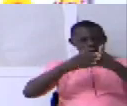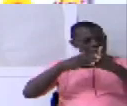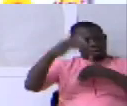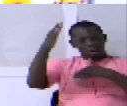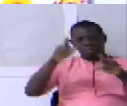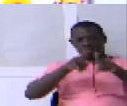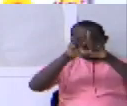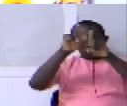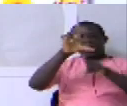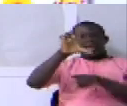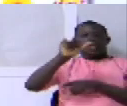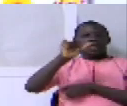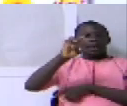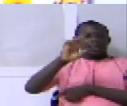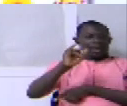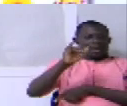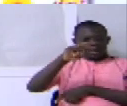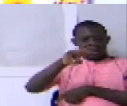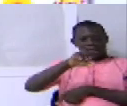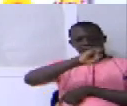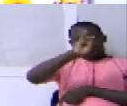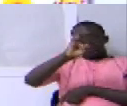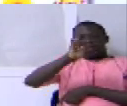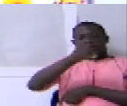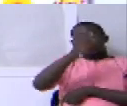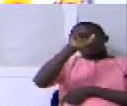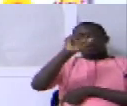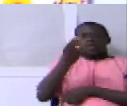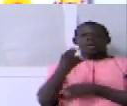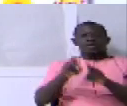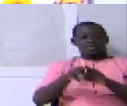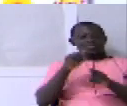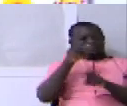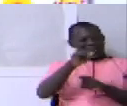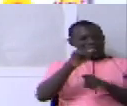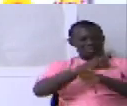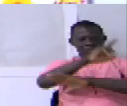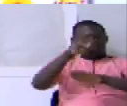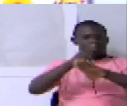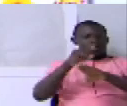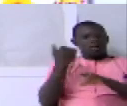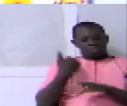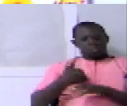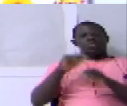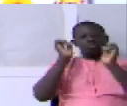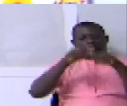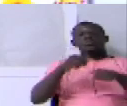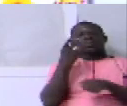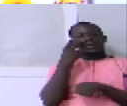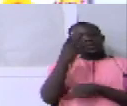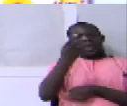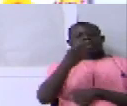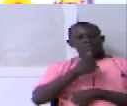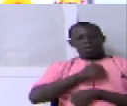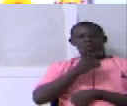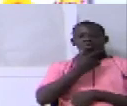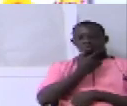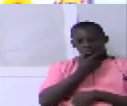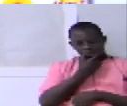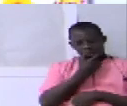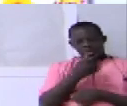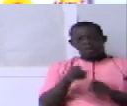kontine la diamola nil Lamin Jah. At that moment people will see my weakness. Wotembo molu benna bambambali ajelale.